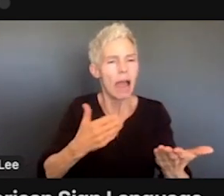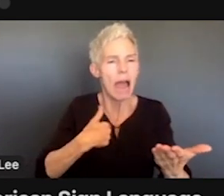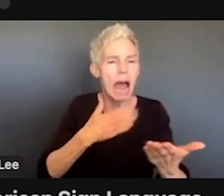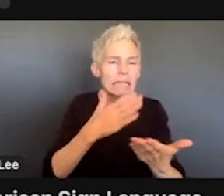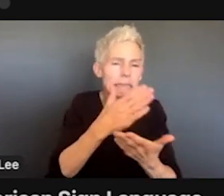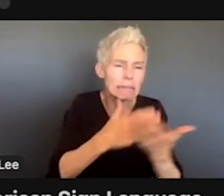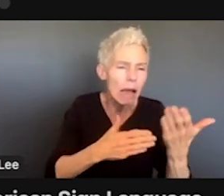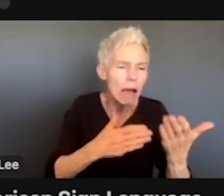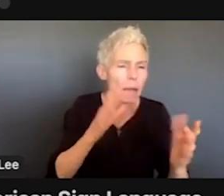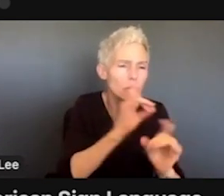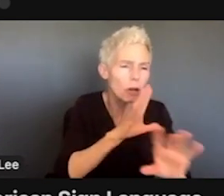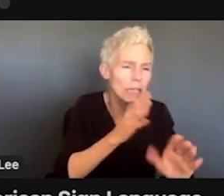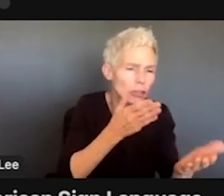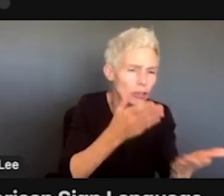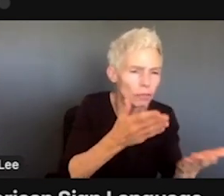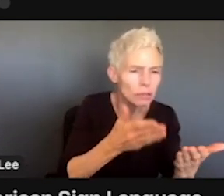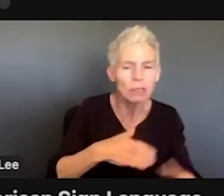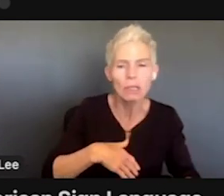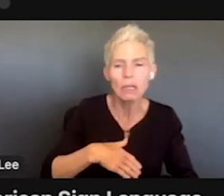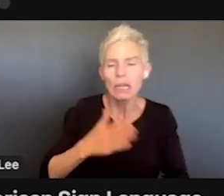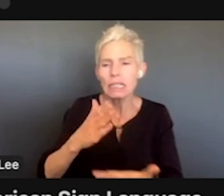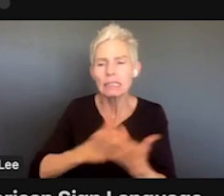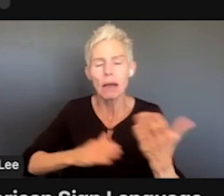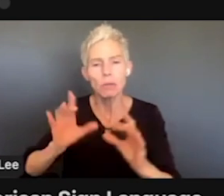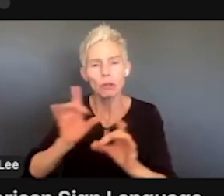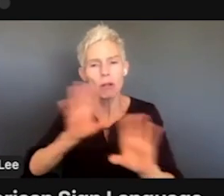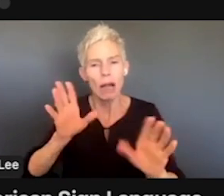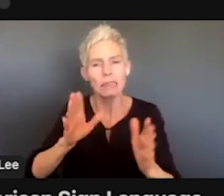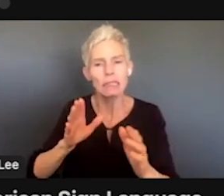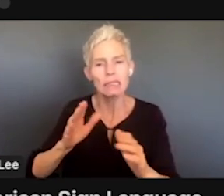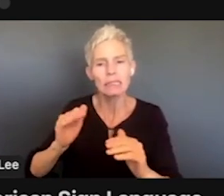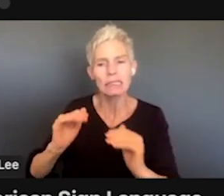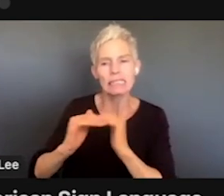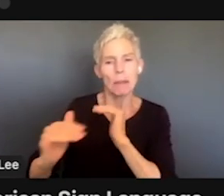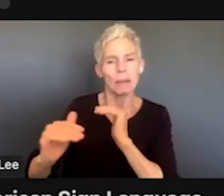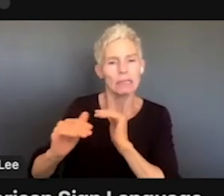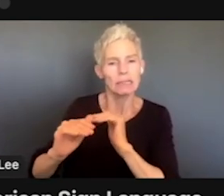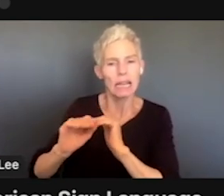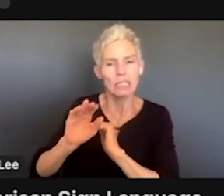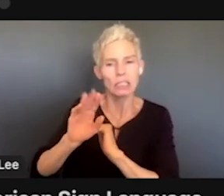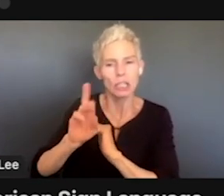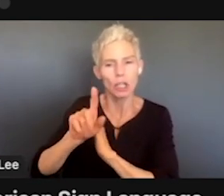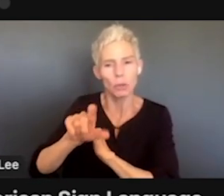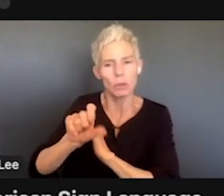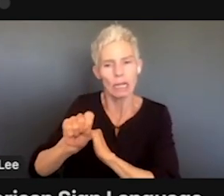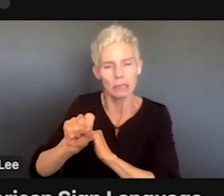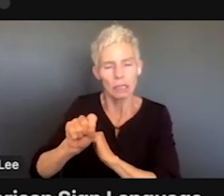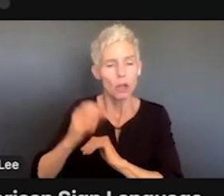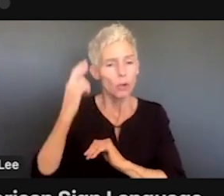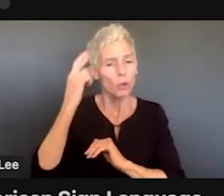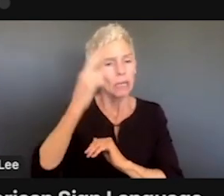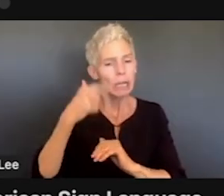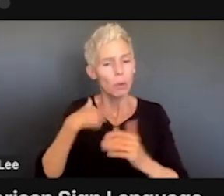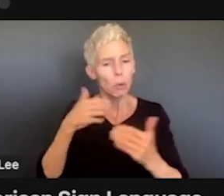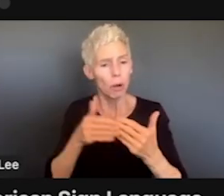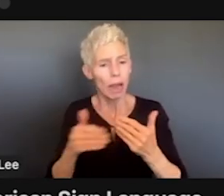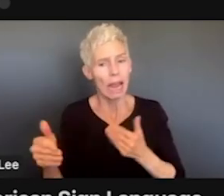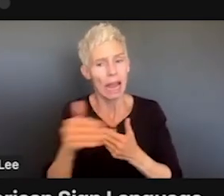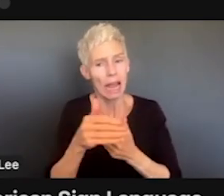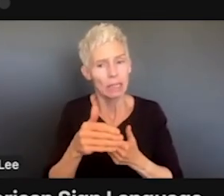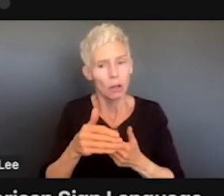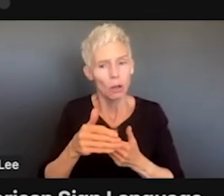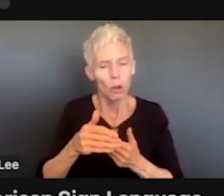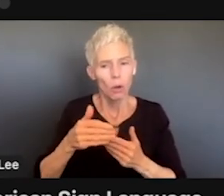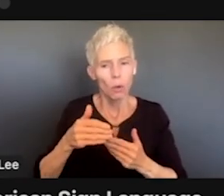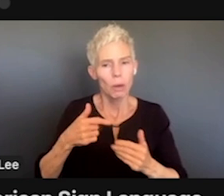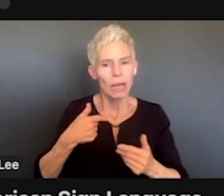ACT teams, some had crisis stabilization units. One reason we were a little ahead of the curve was because we had entered into a settlement